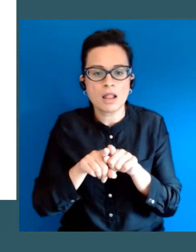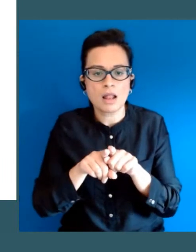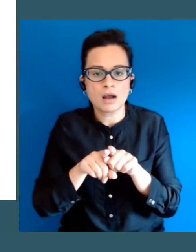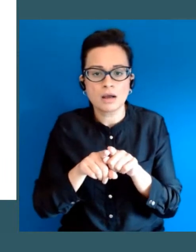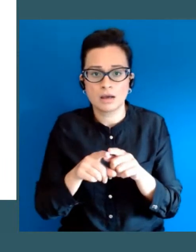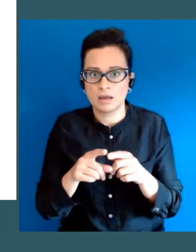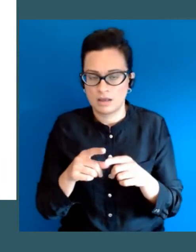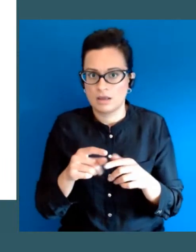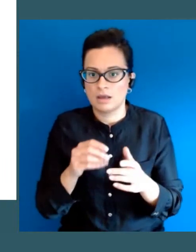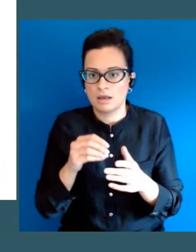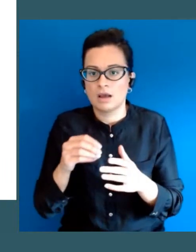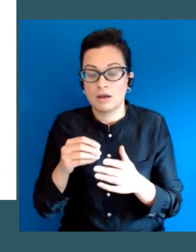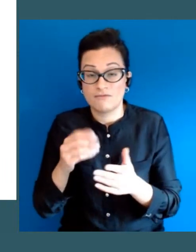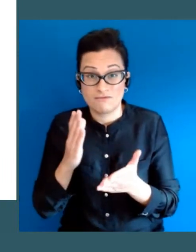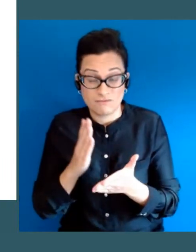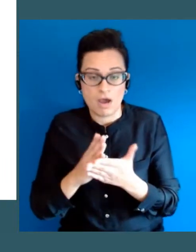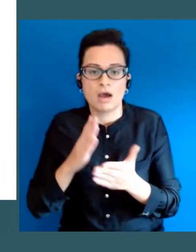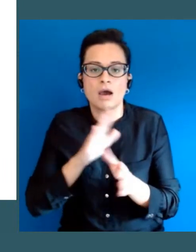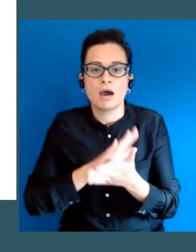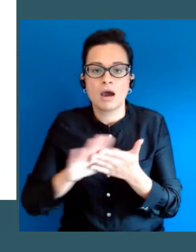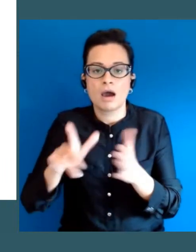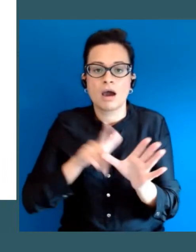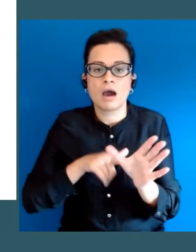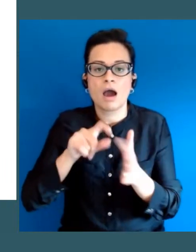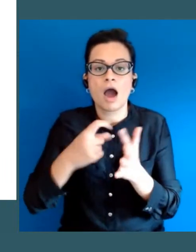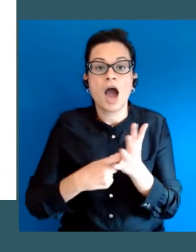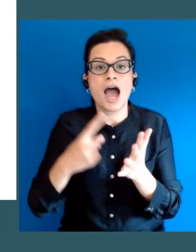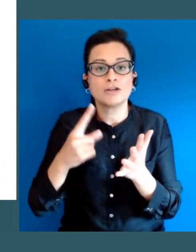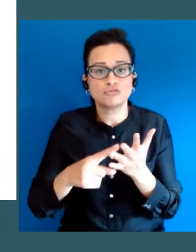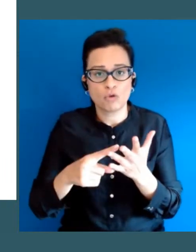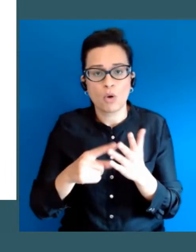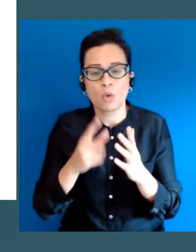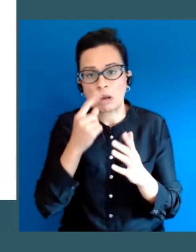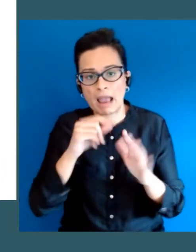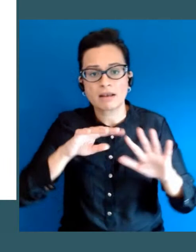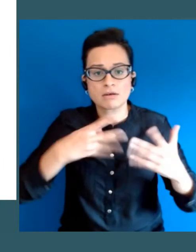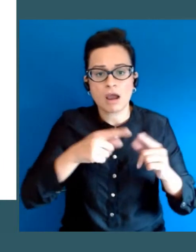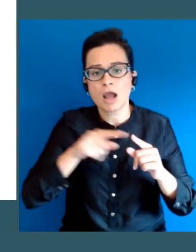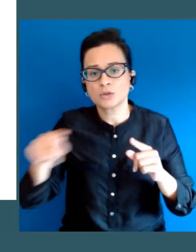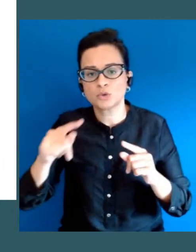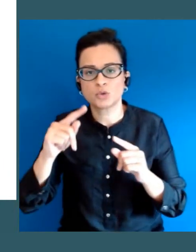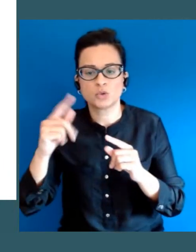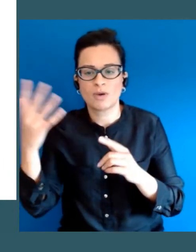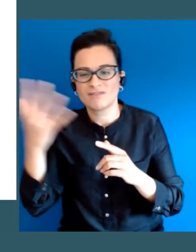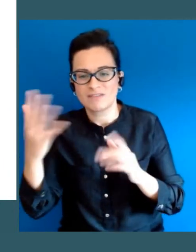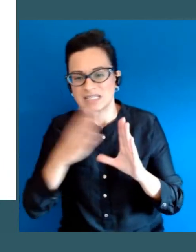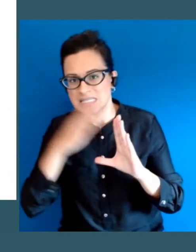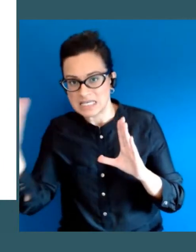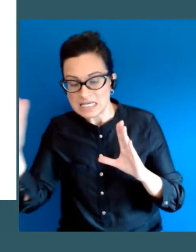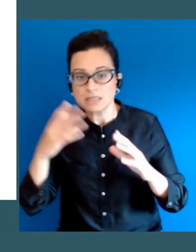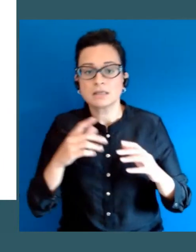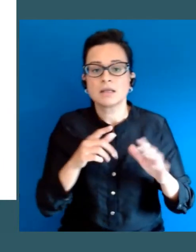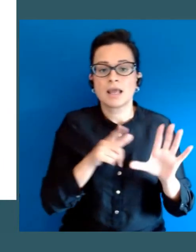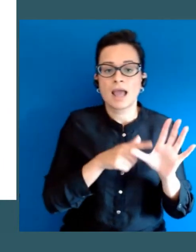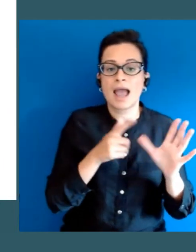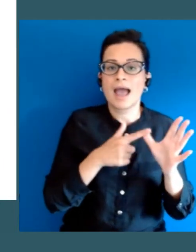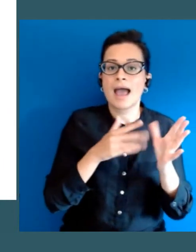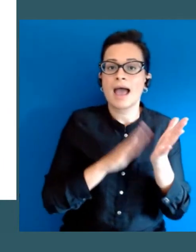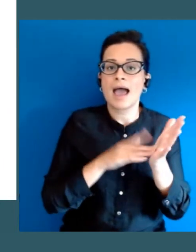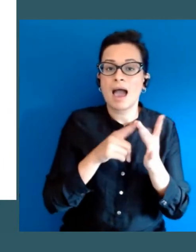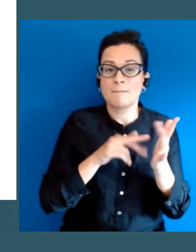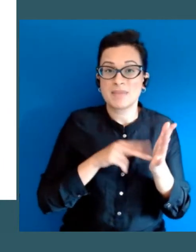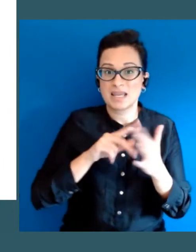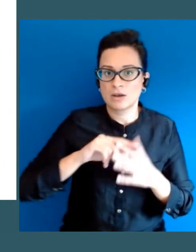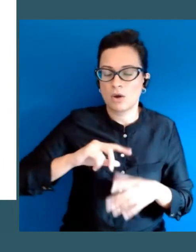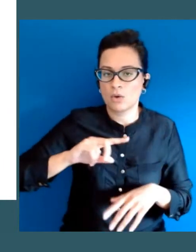hydrolyzed formulas can be from around £9.50 up to £13 a tin, and our amino acids tend to be 2.5 times more. And when a